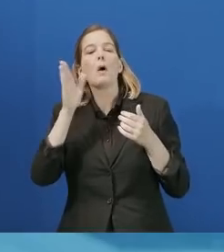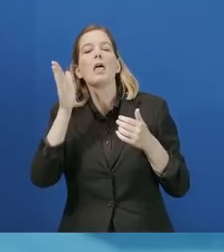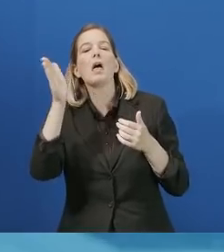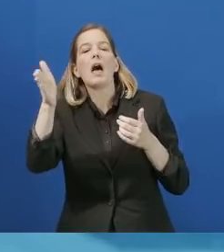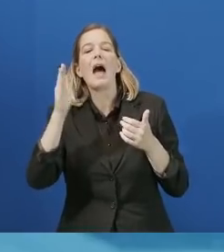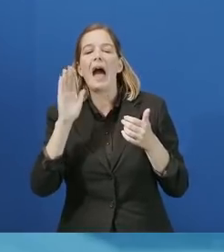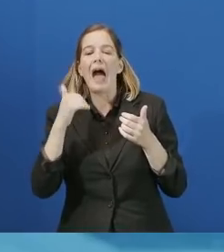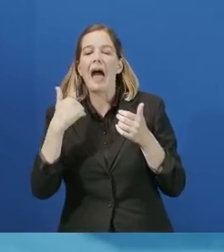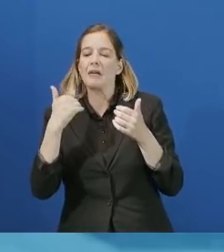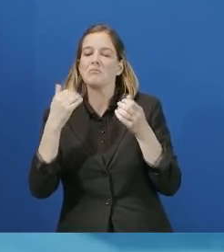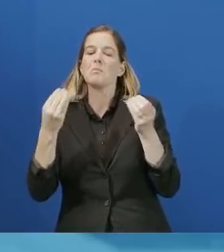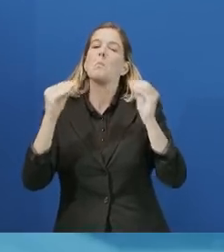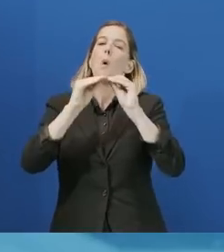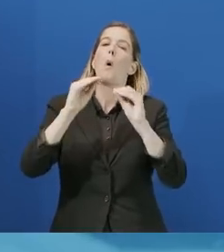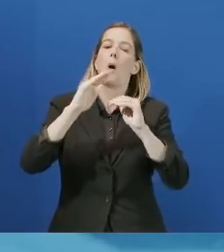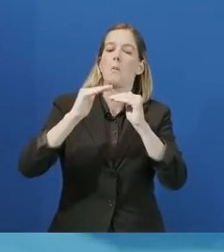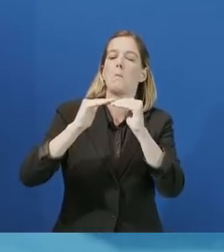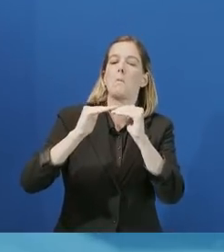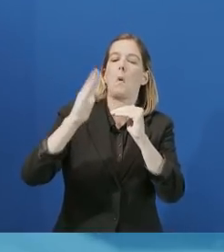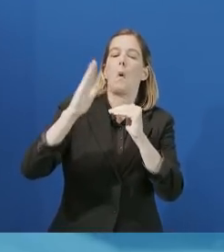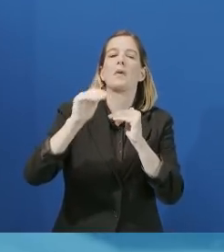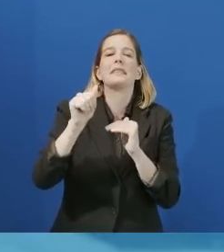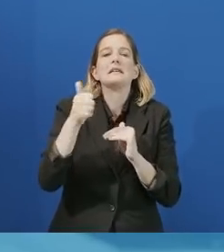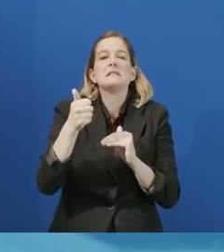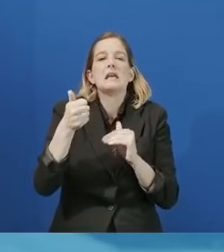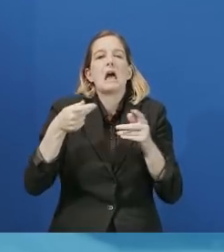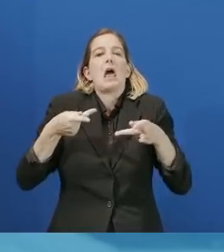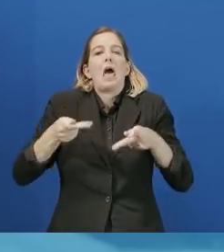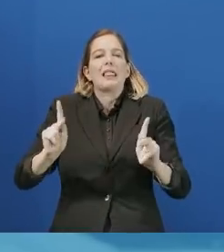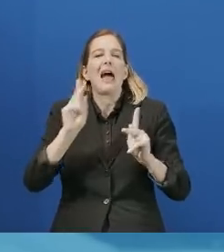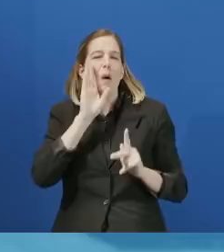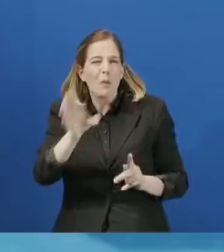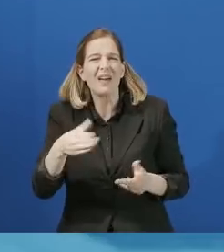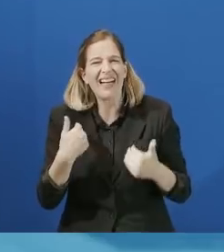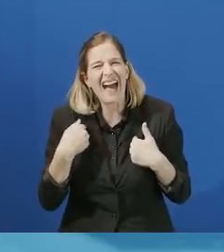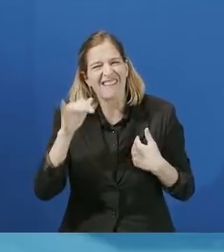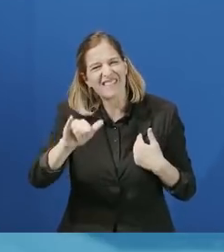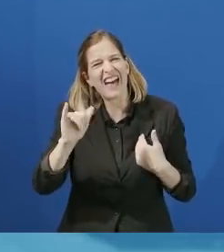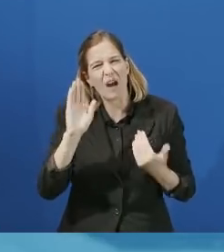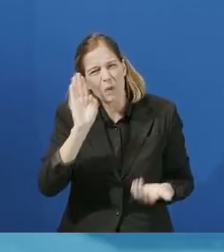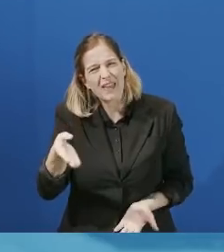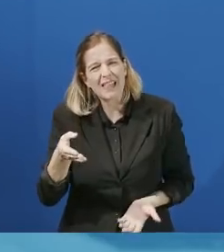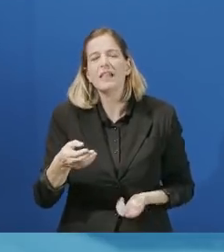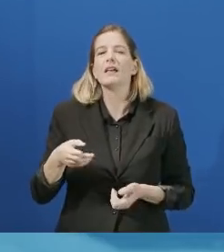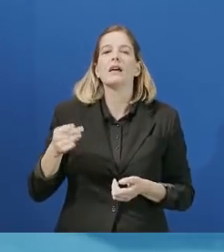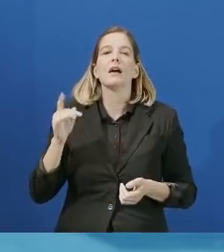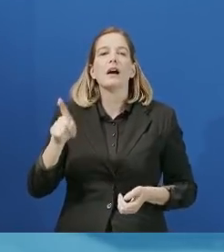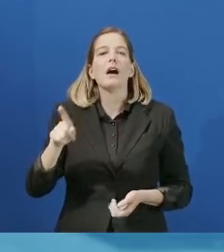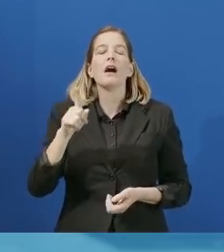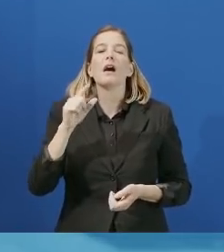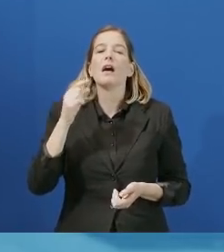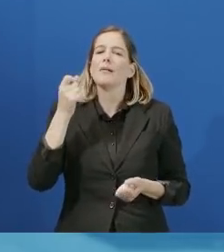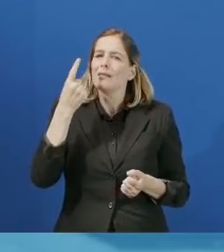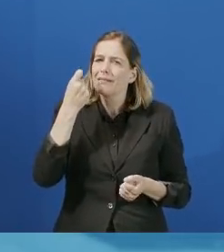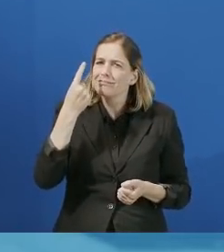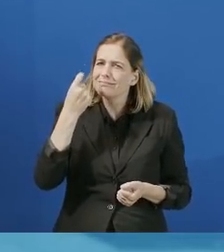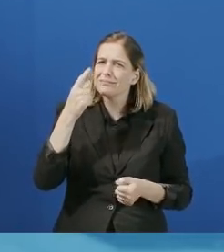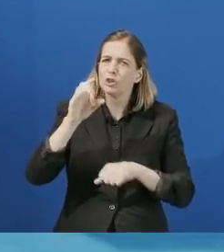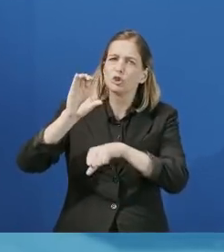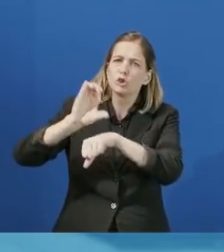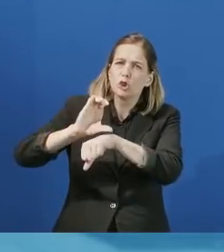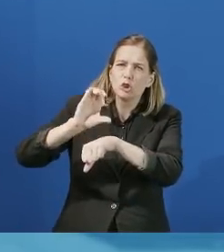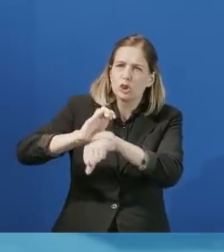say to the pastors, the priests, the rabbis, the faith-based leaders, they have